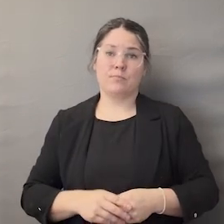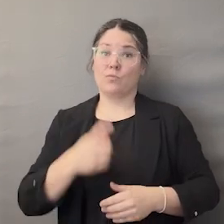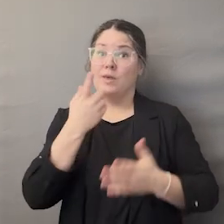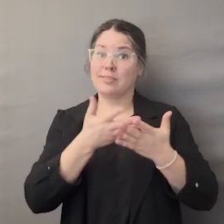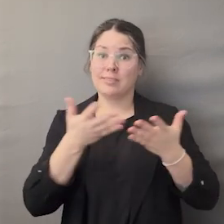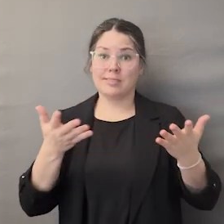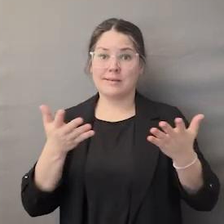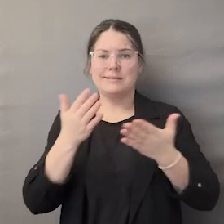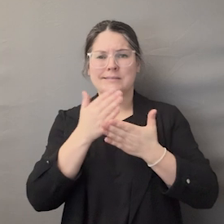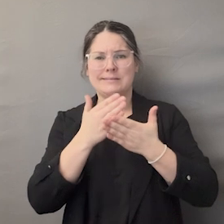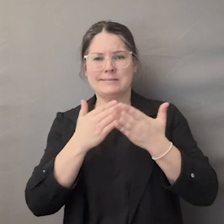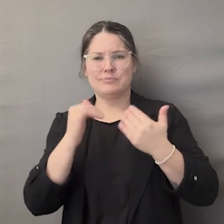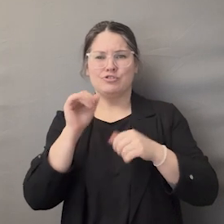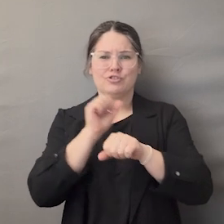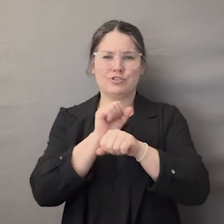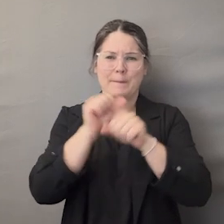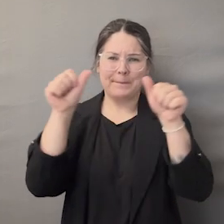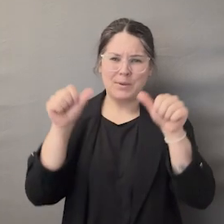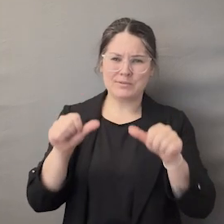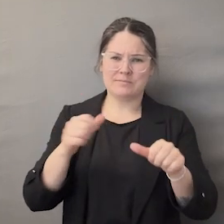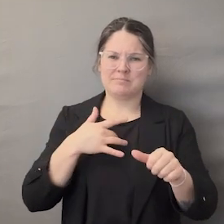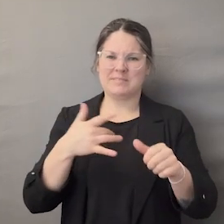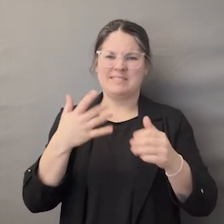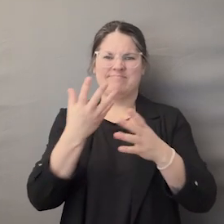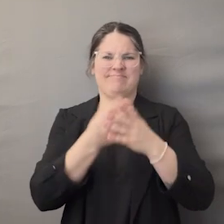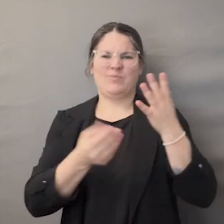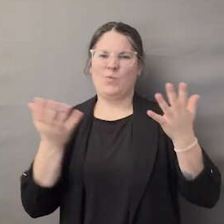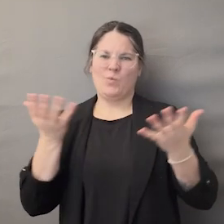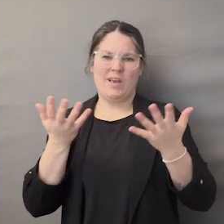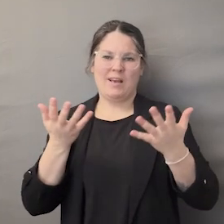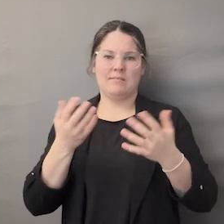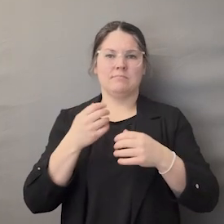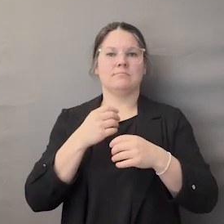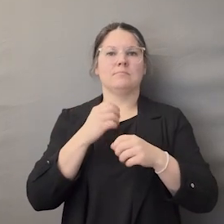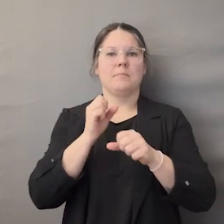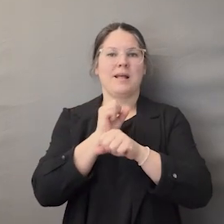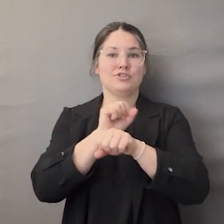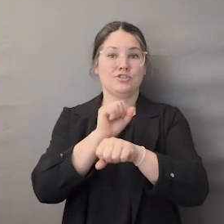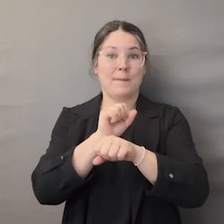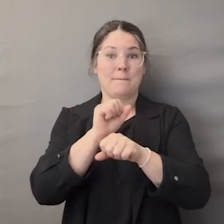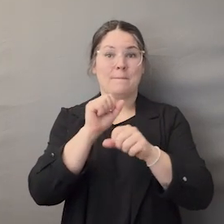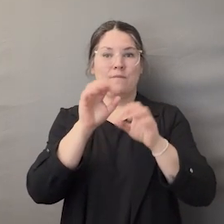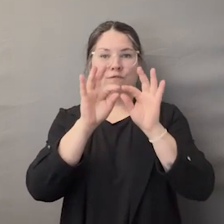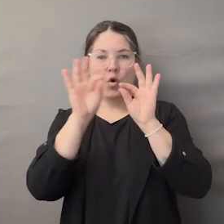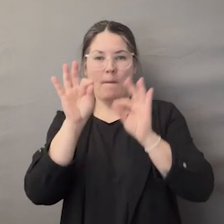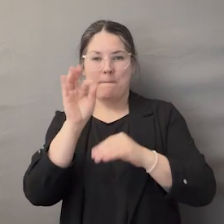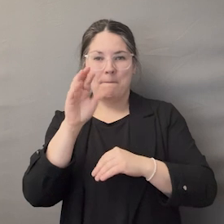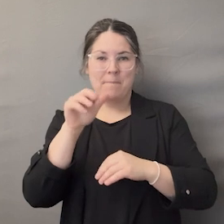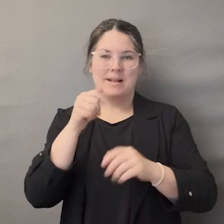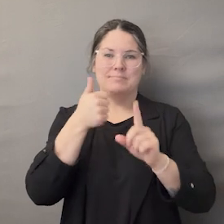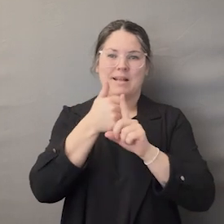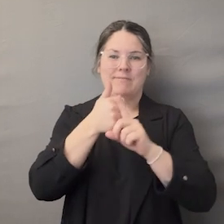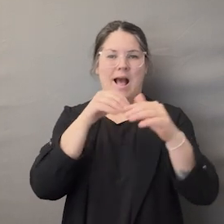job listings really miss is ensuring that they are formatted accessibly. So